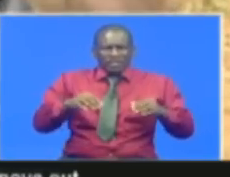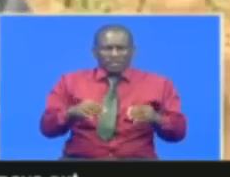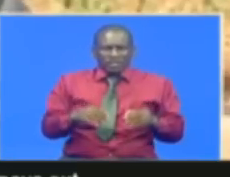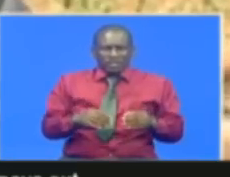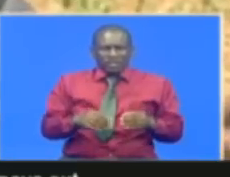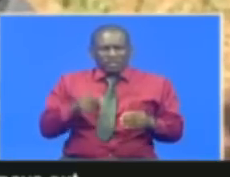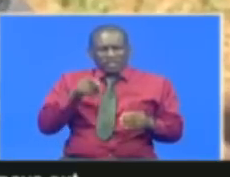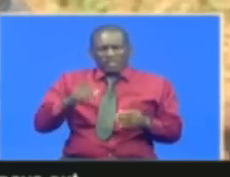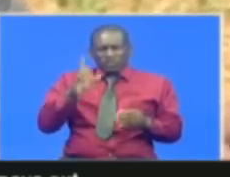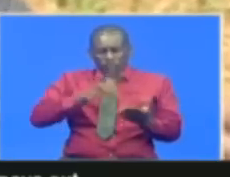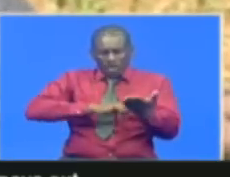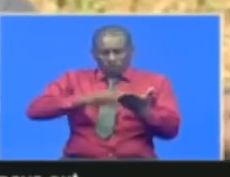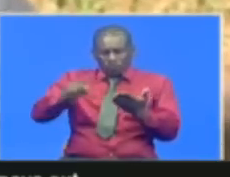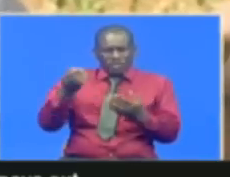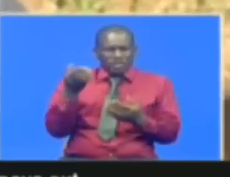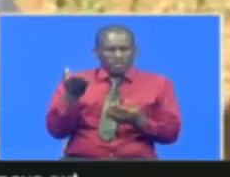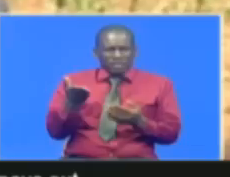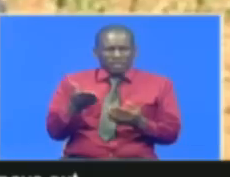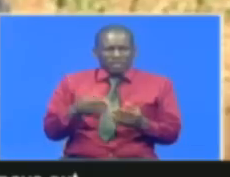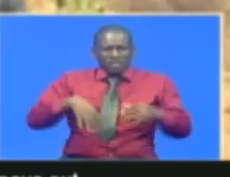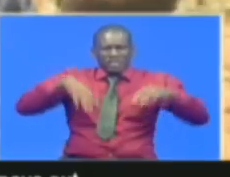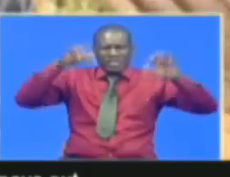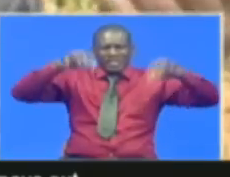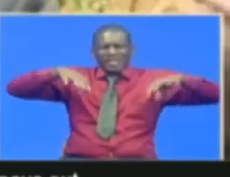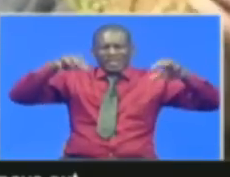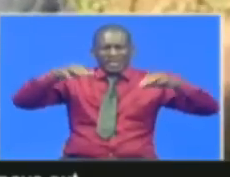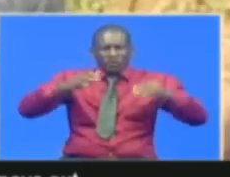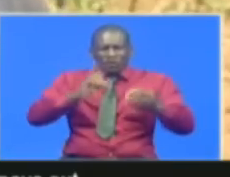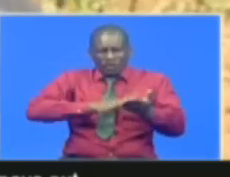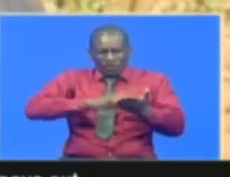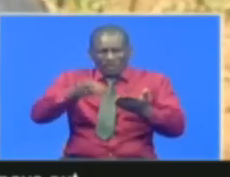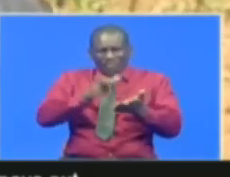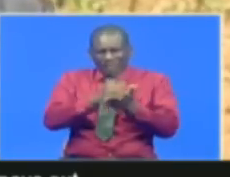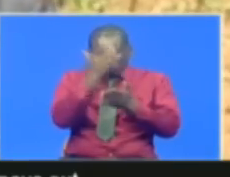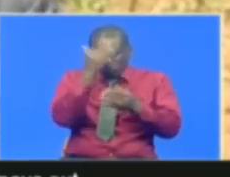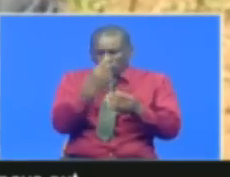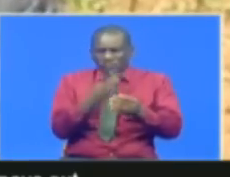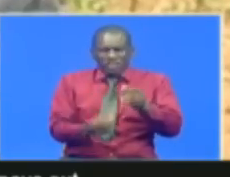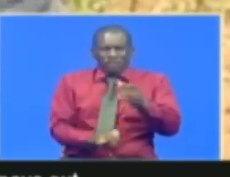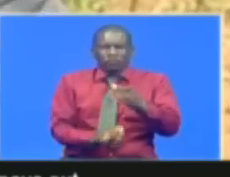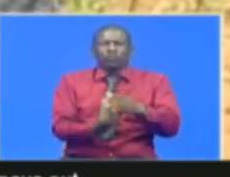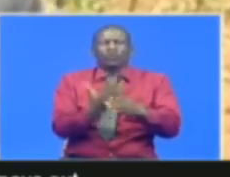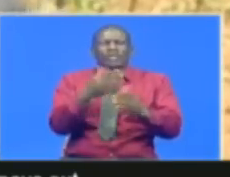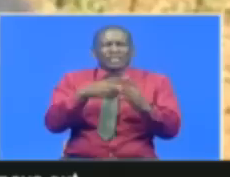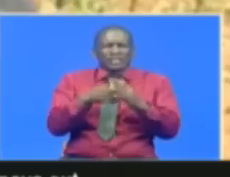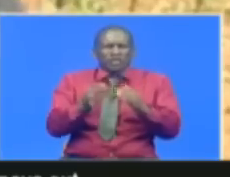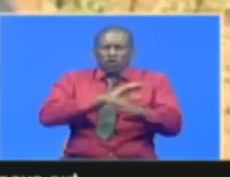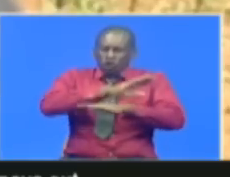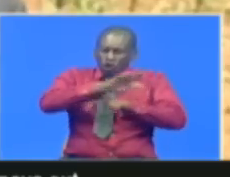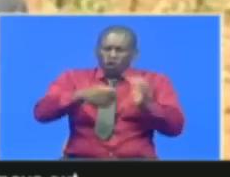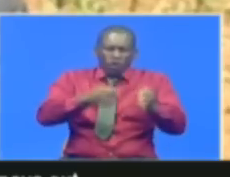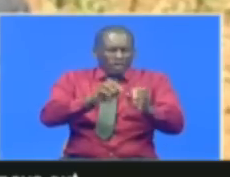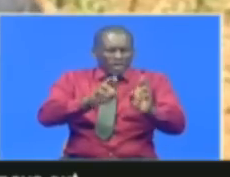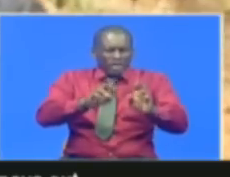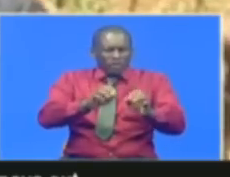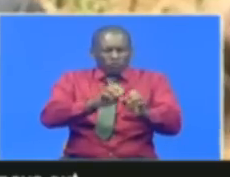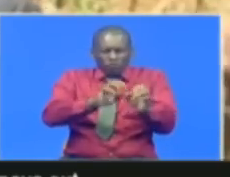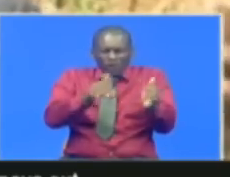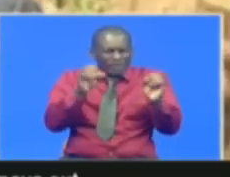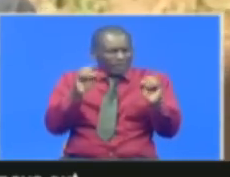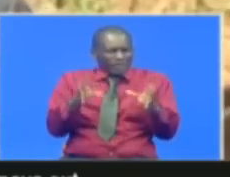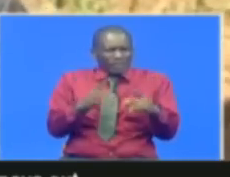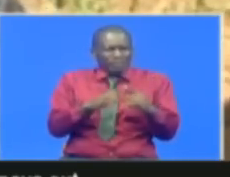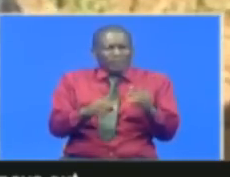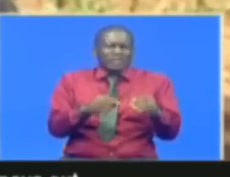hii ni ya wiki moja. Ikinyeshia hizi, ndio unaona simetokea. Ndio unaona nimetoka zote, lakini hazijatoka zote vizuri. Juu